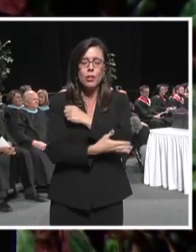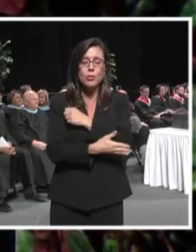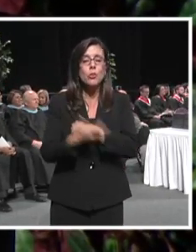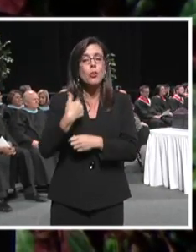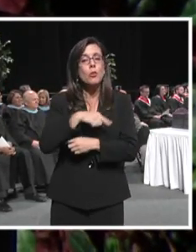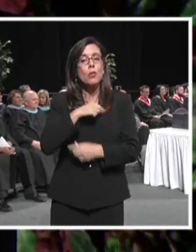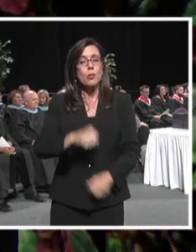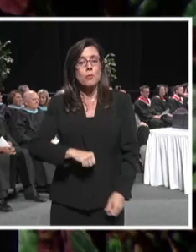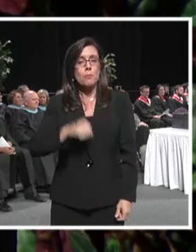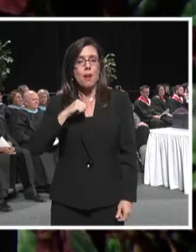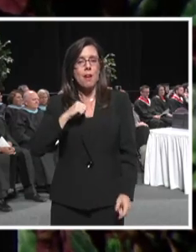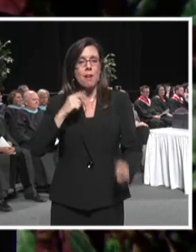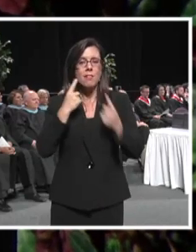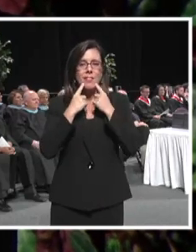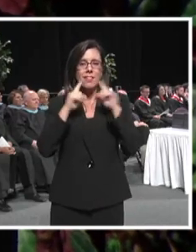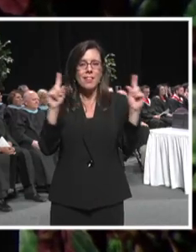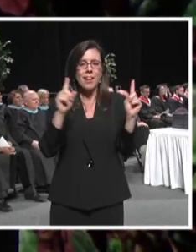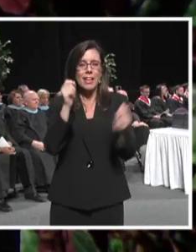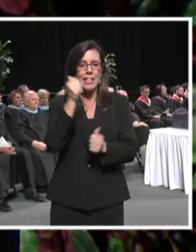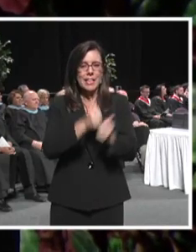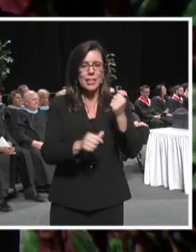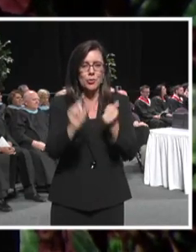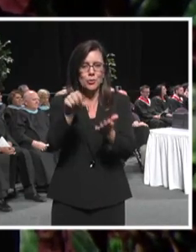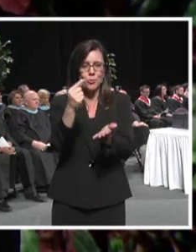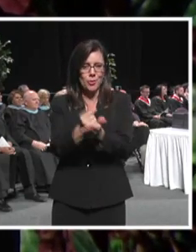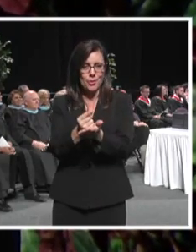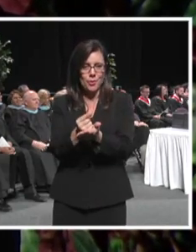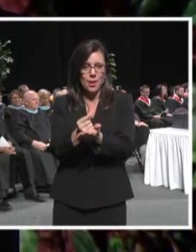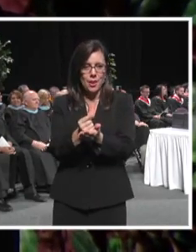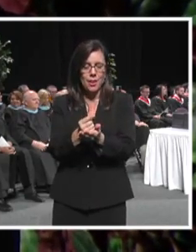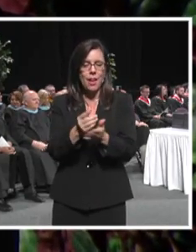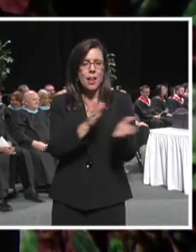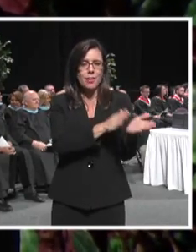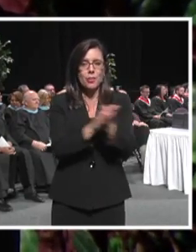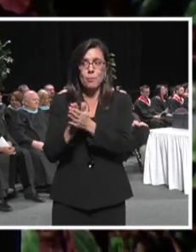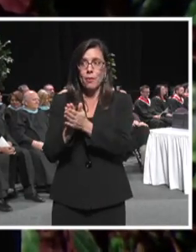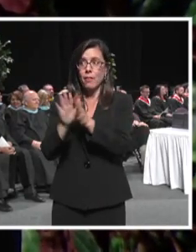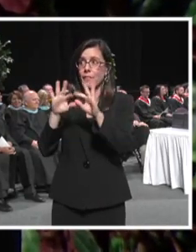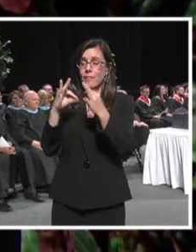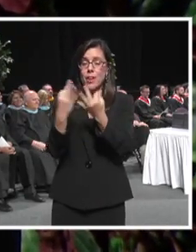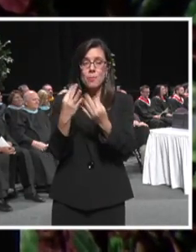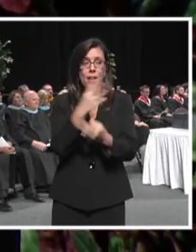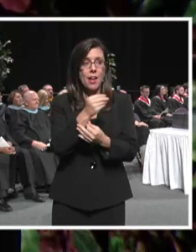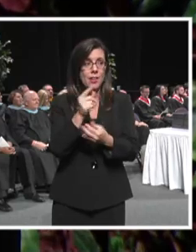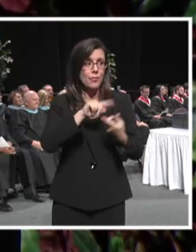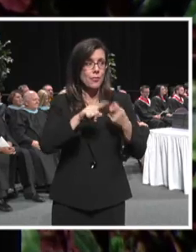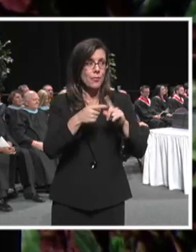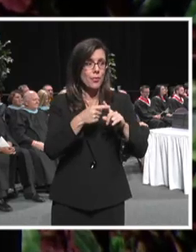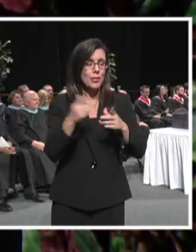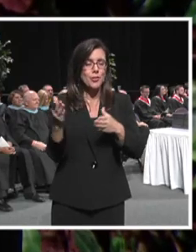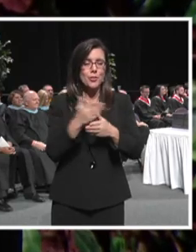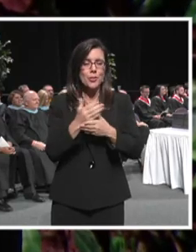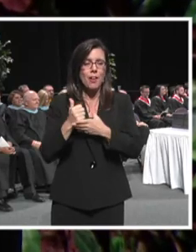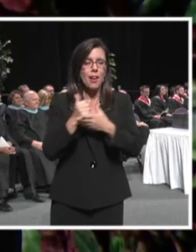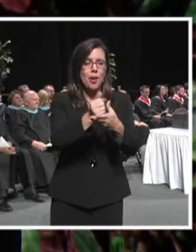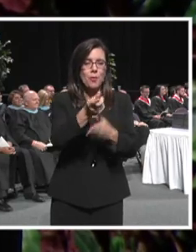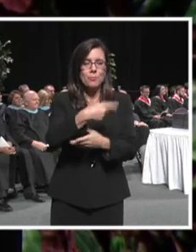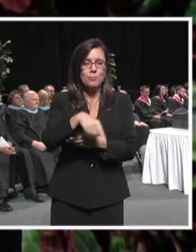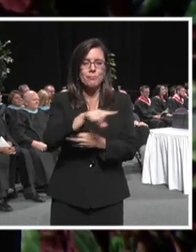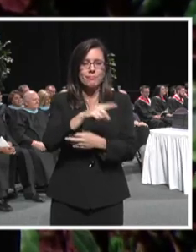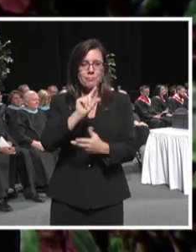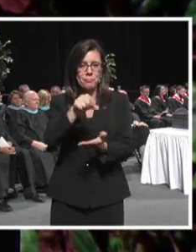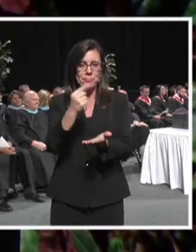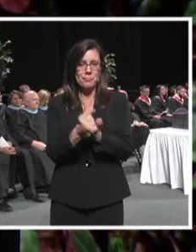very proud of the accomplishments of each graduate and applaud the families and friends who shared in making this day